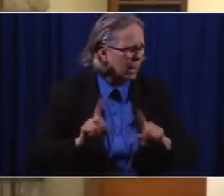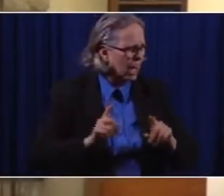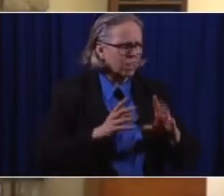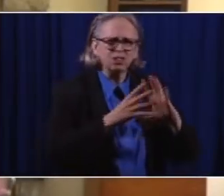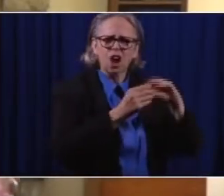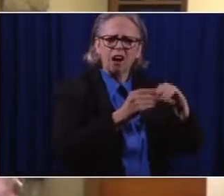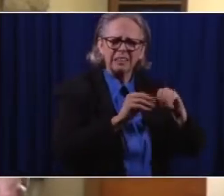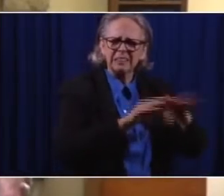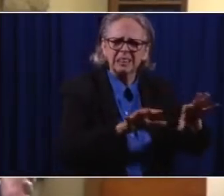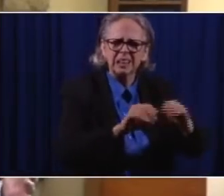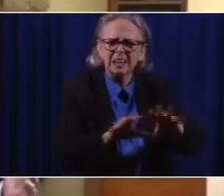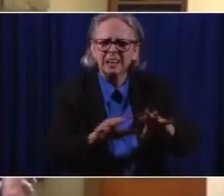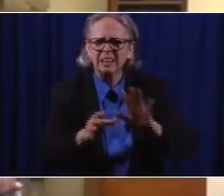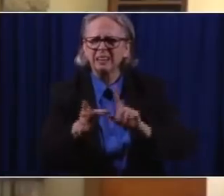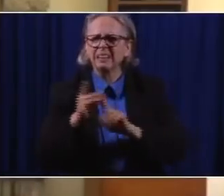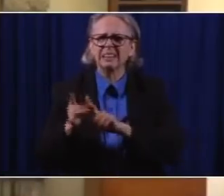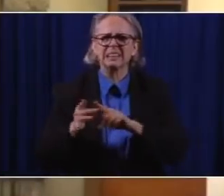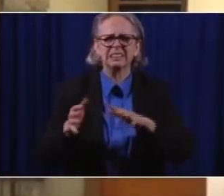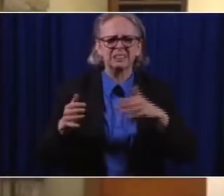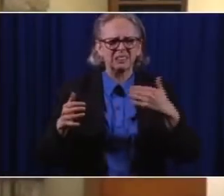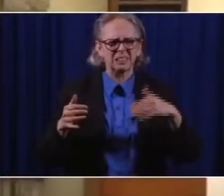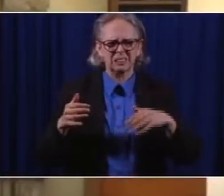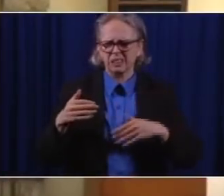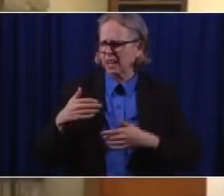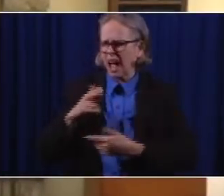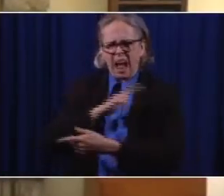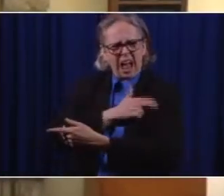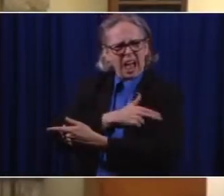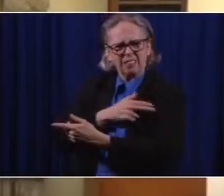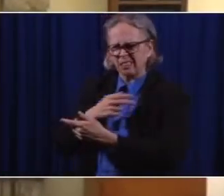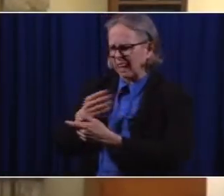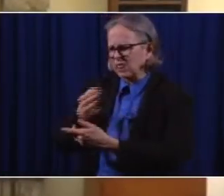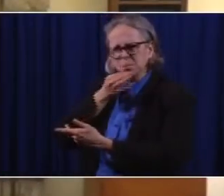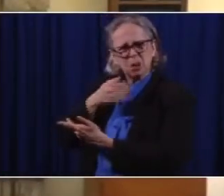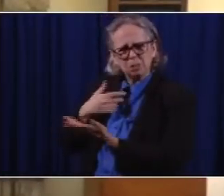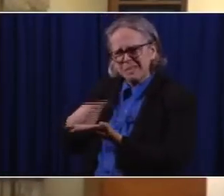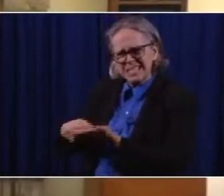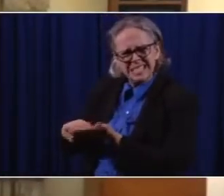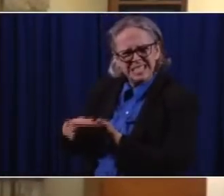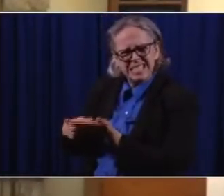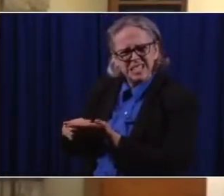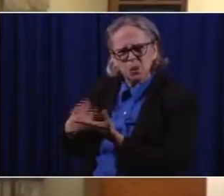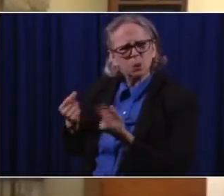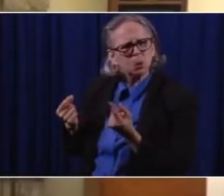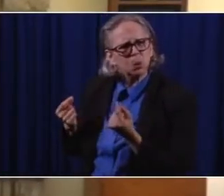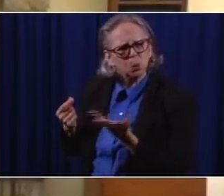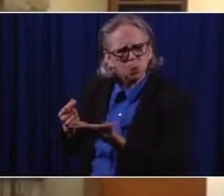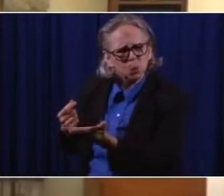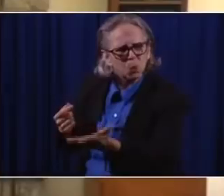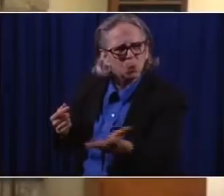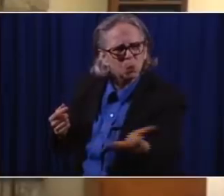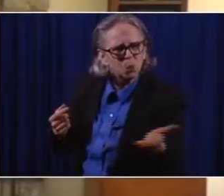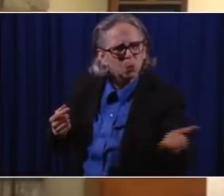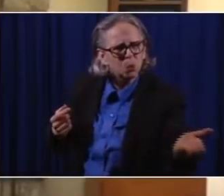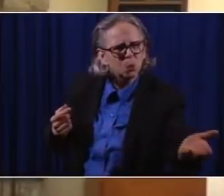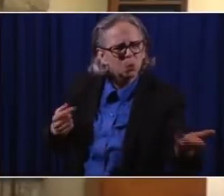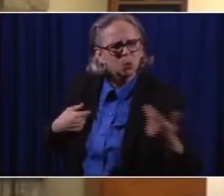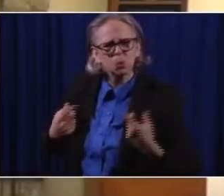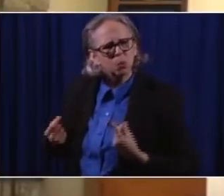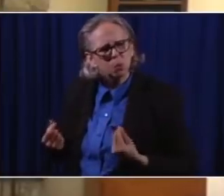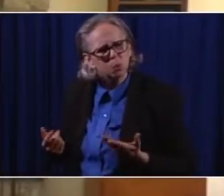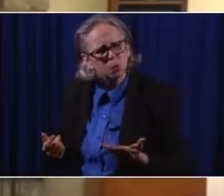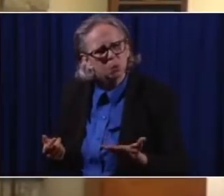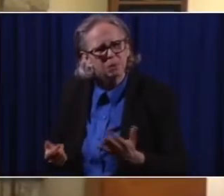and outside the administration, we said, what are we going to do? You know, those are two specific things that we came up with that